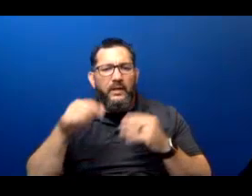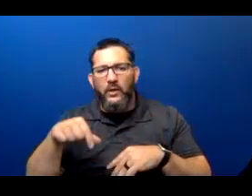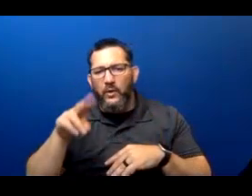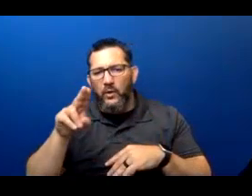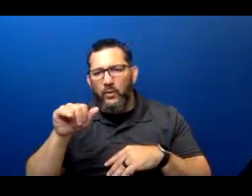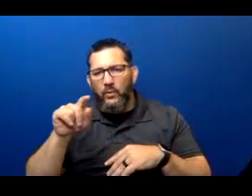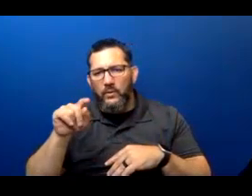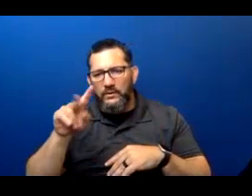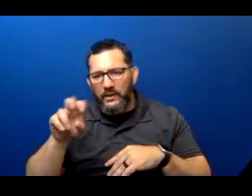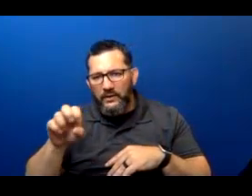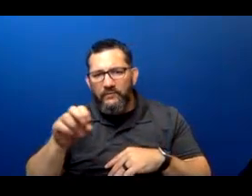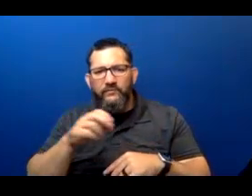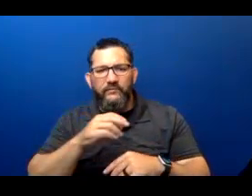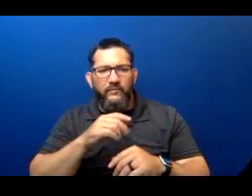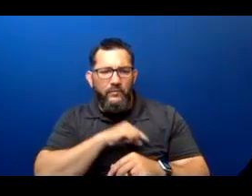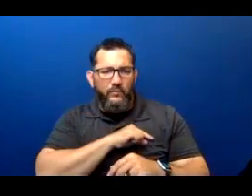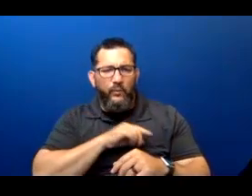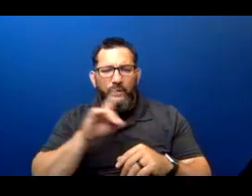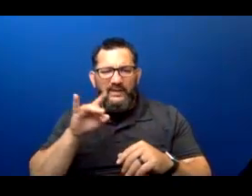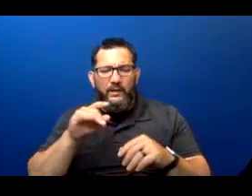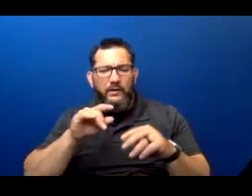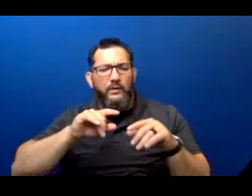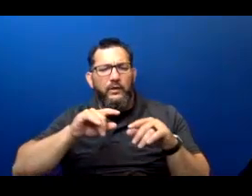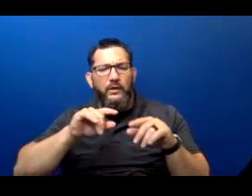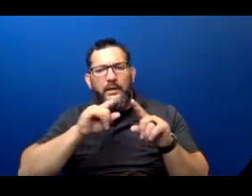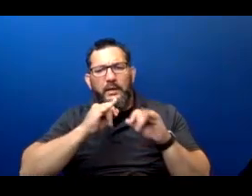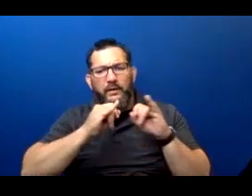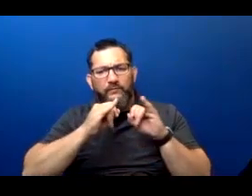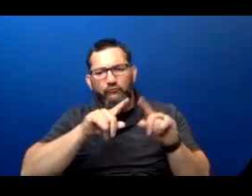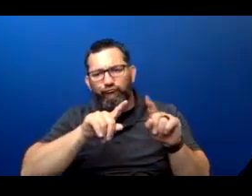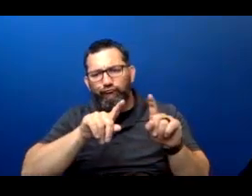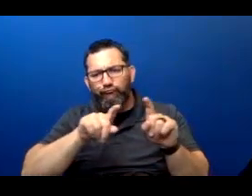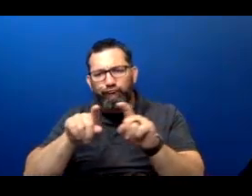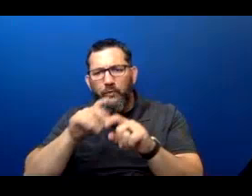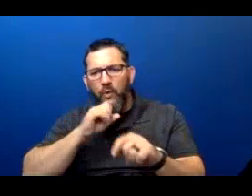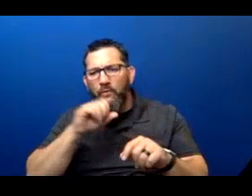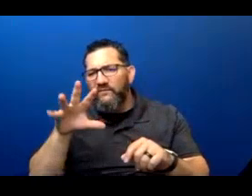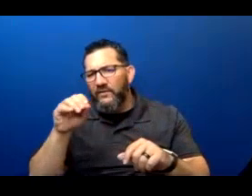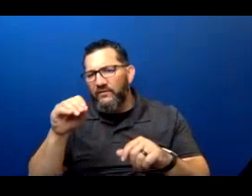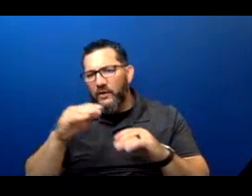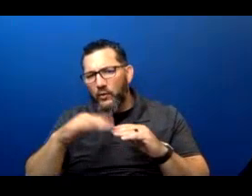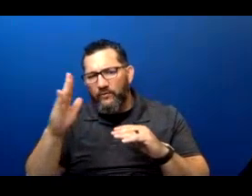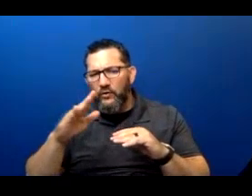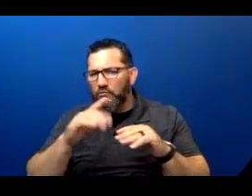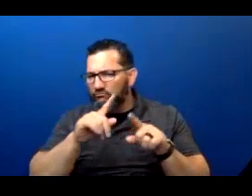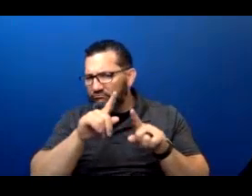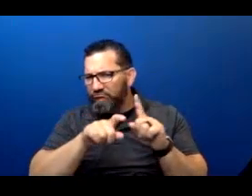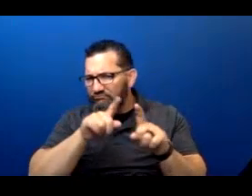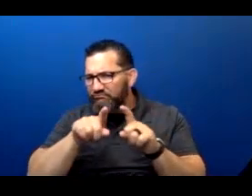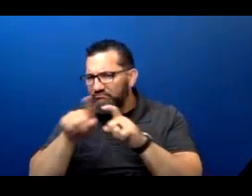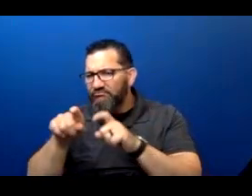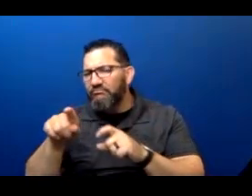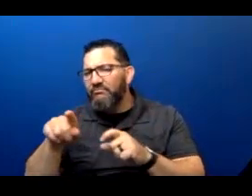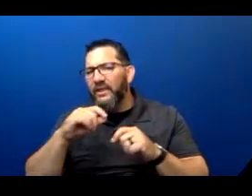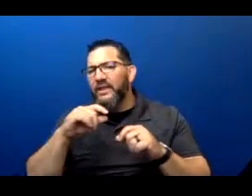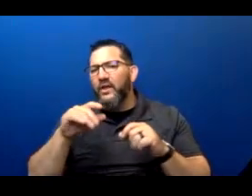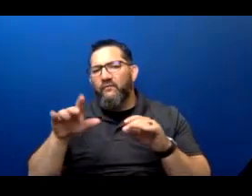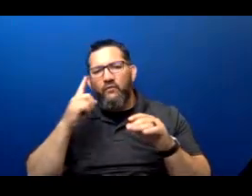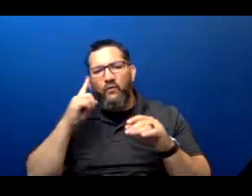conducted 20 interviews with individuals who were age 50 and older, across the state.